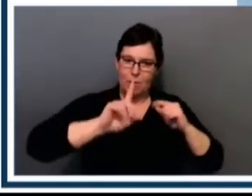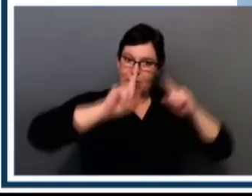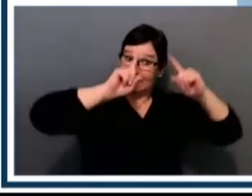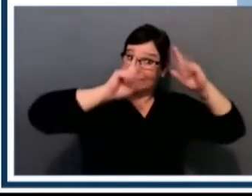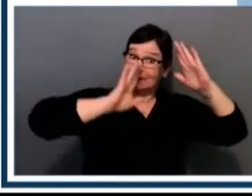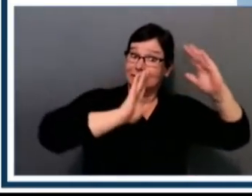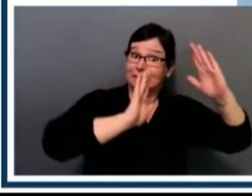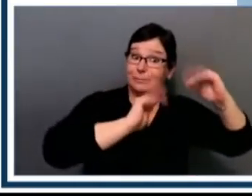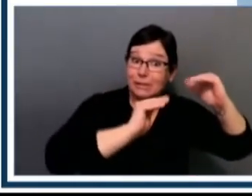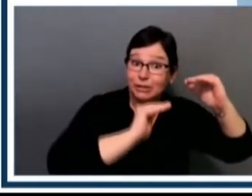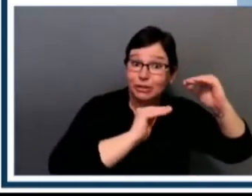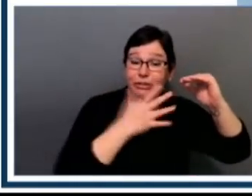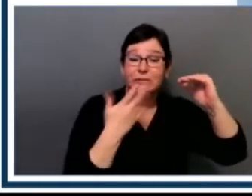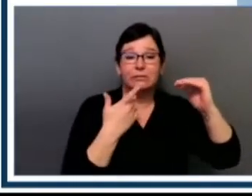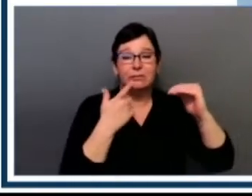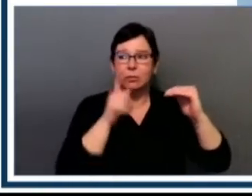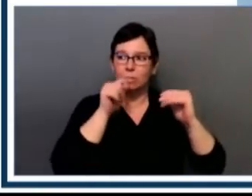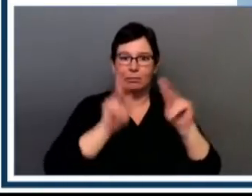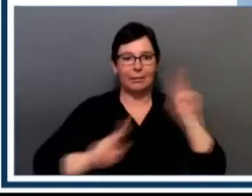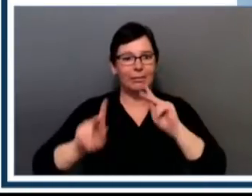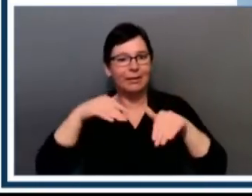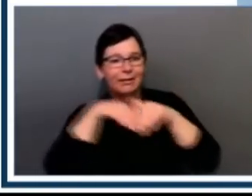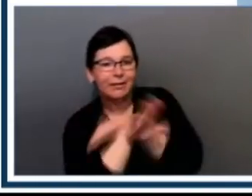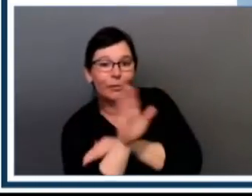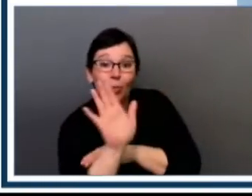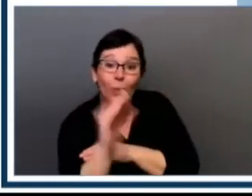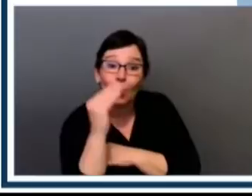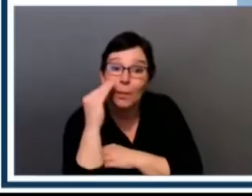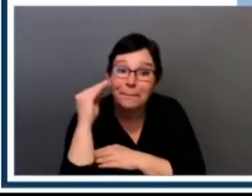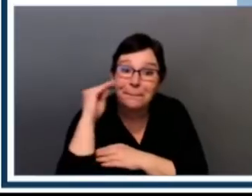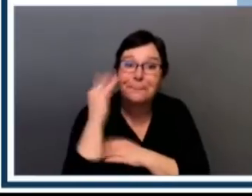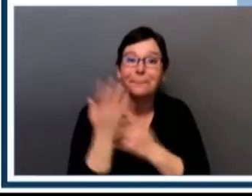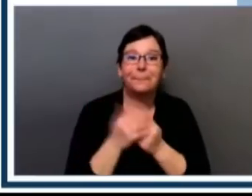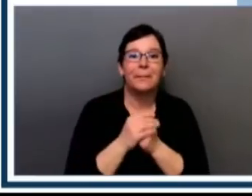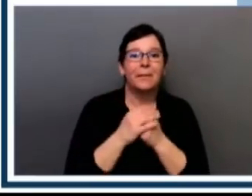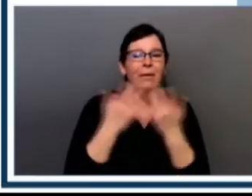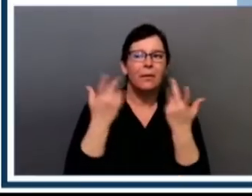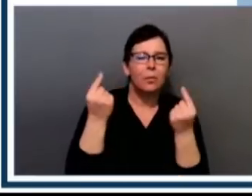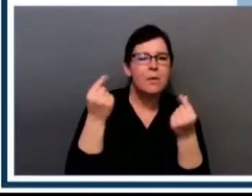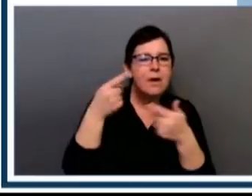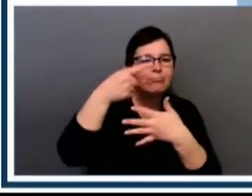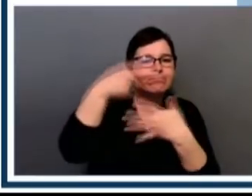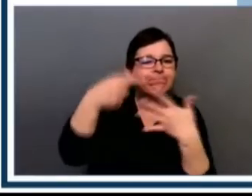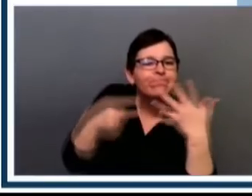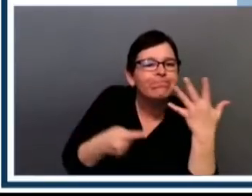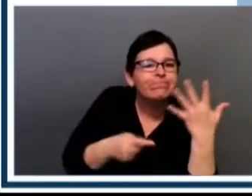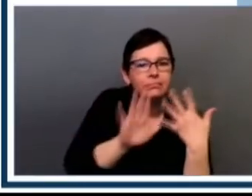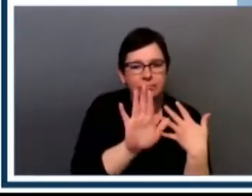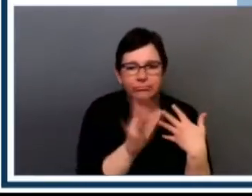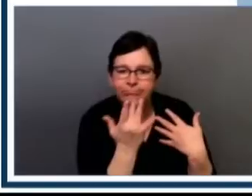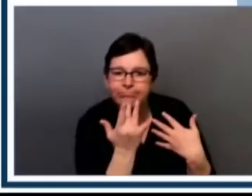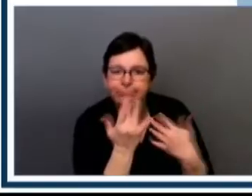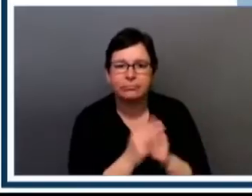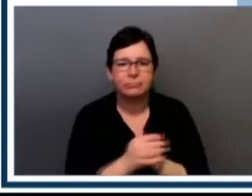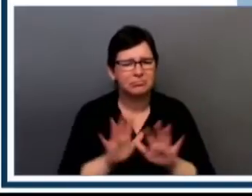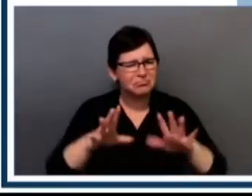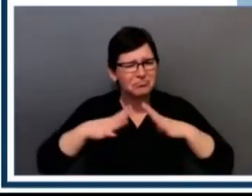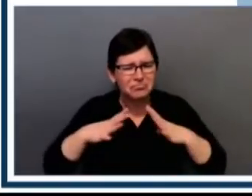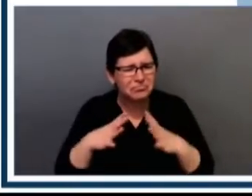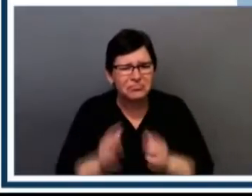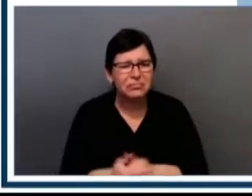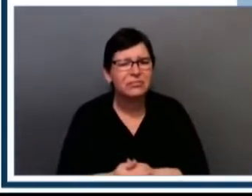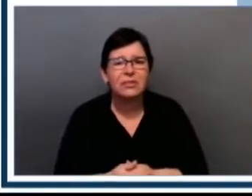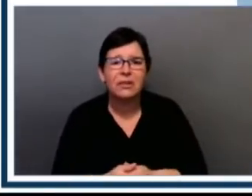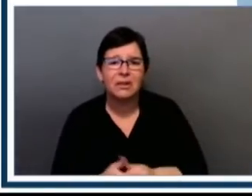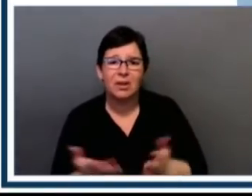But what we're moving away from is requiring a bunch of stuff to giving that flexibility and that ability for individuals and